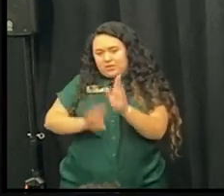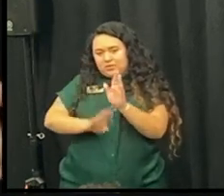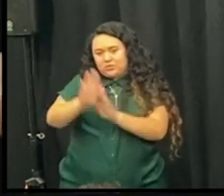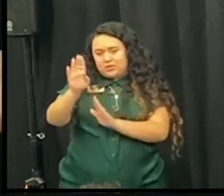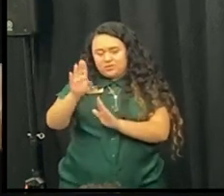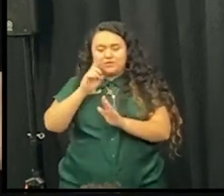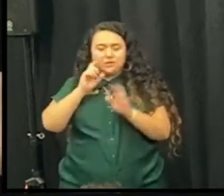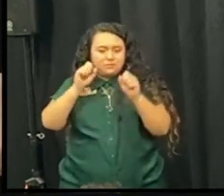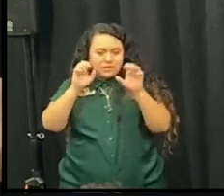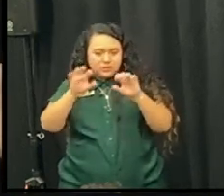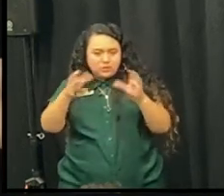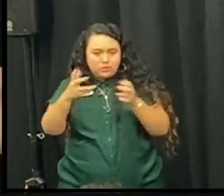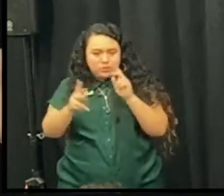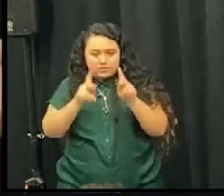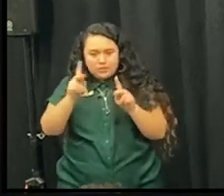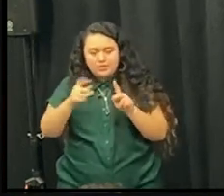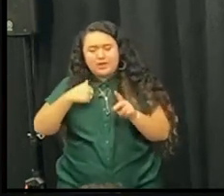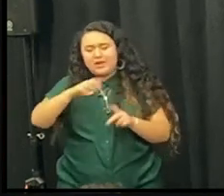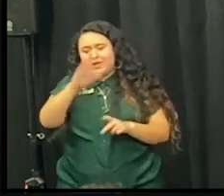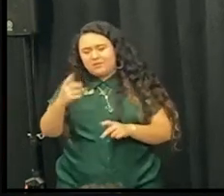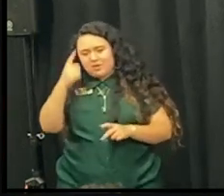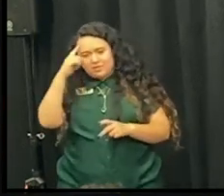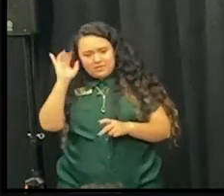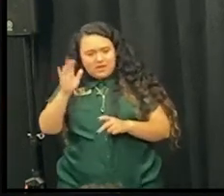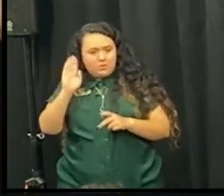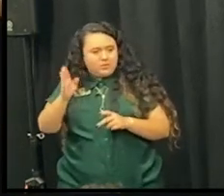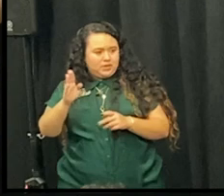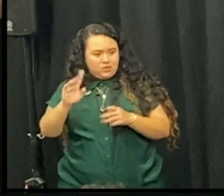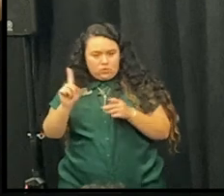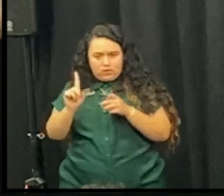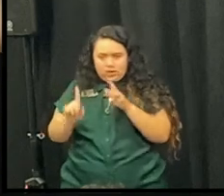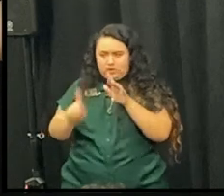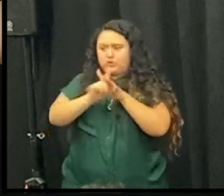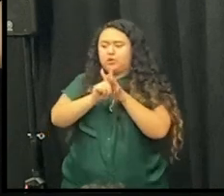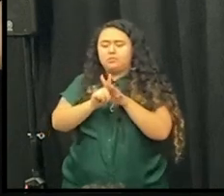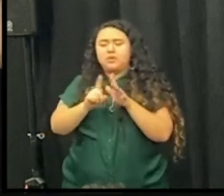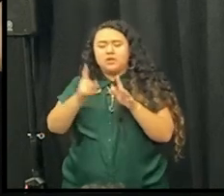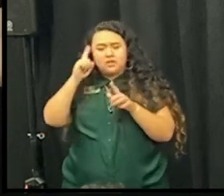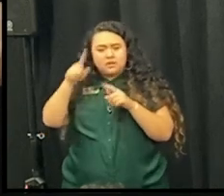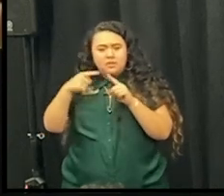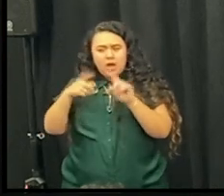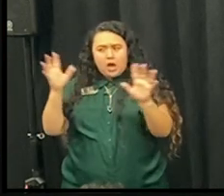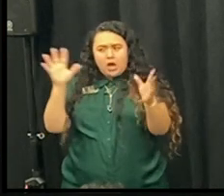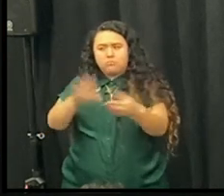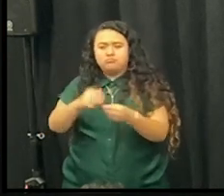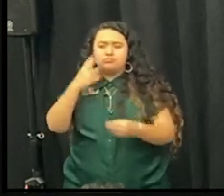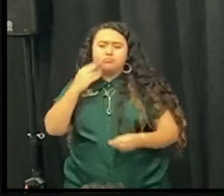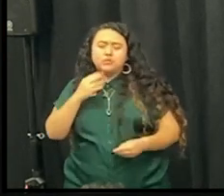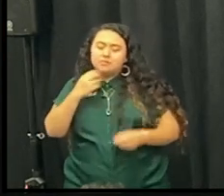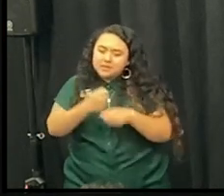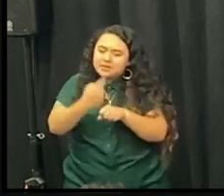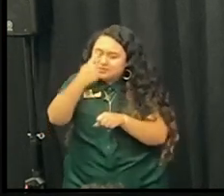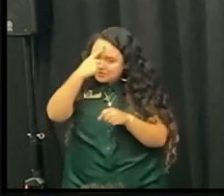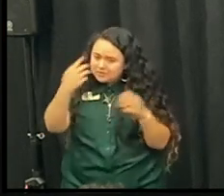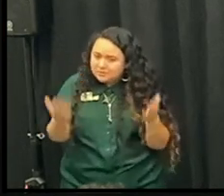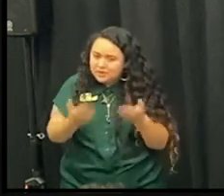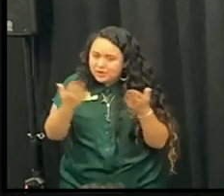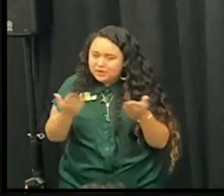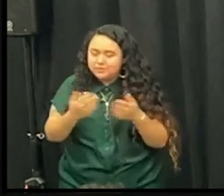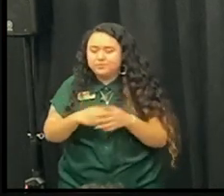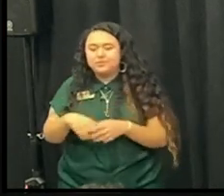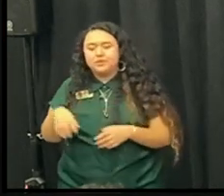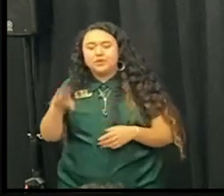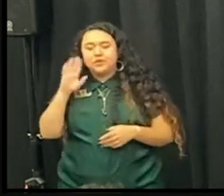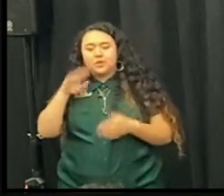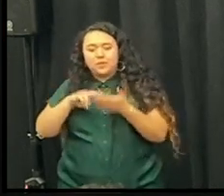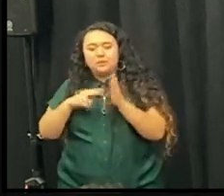amazing group of people, and I never thought that would be where I was, but if I think about all my past experiences, it makes sense I'm here, you know? And I